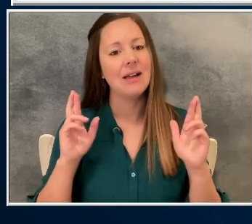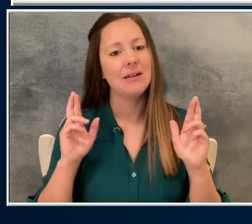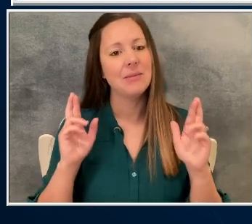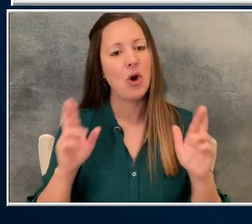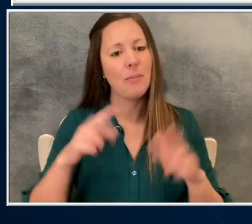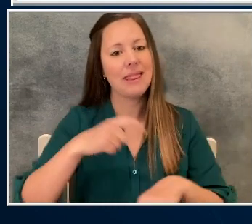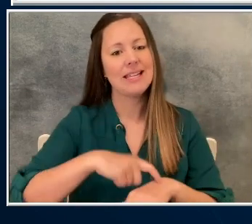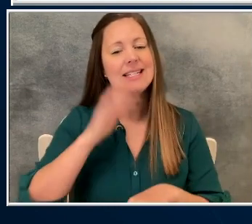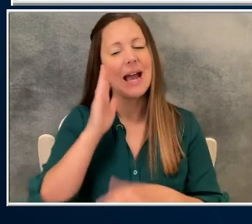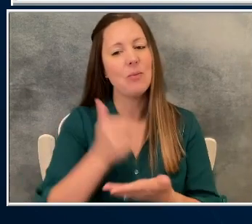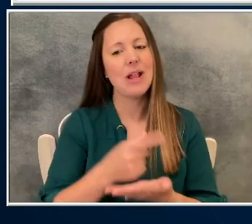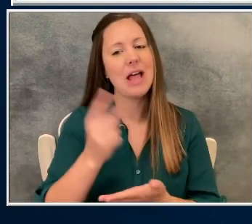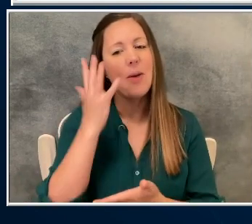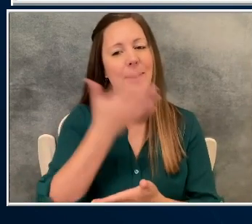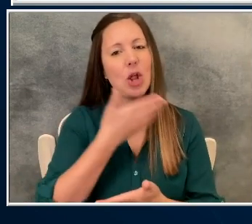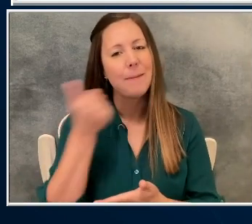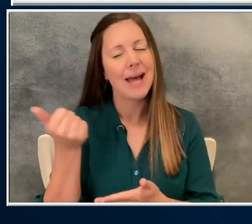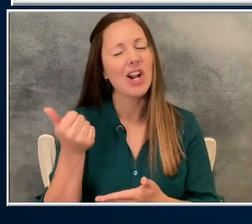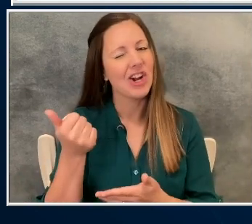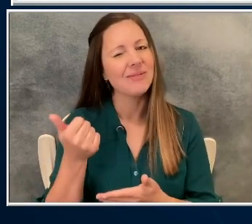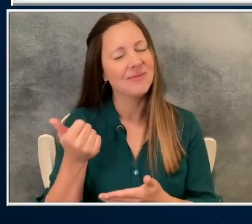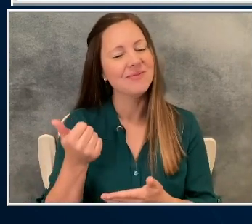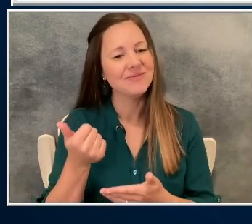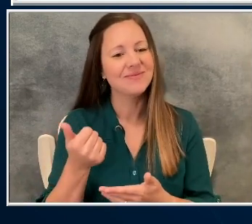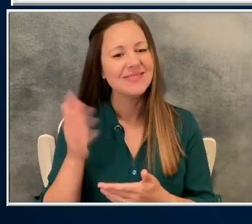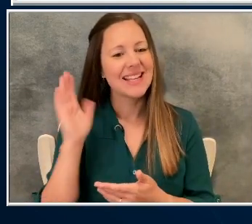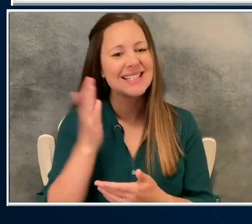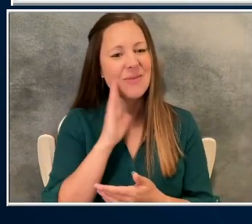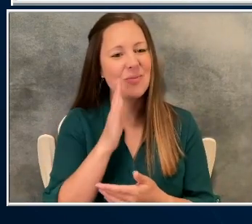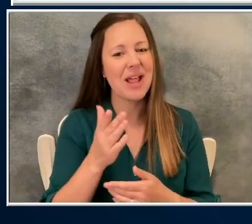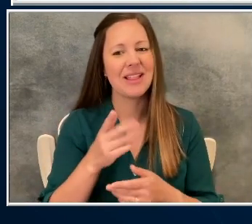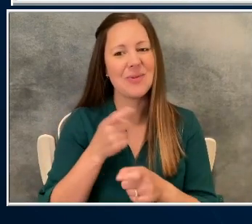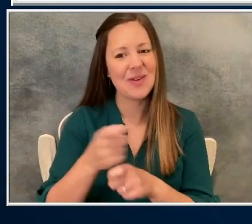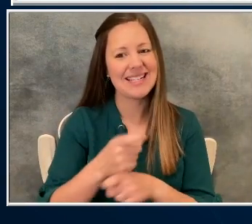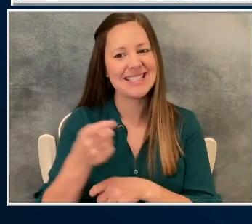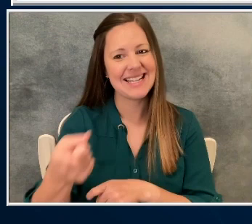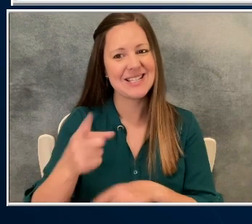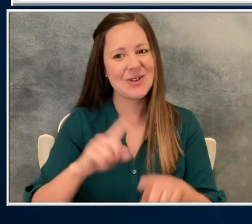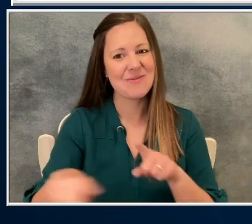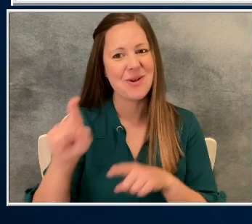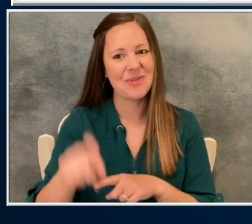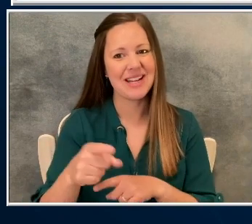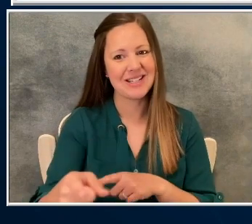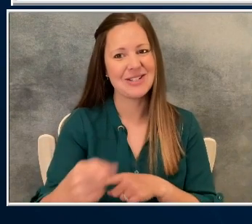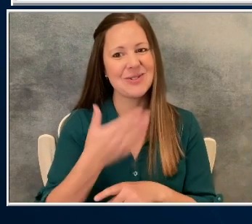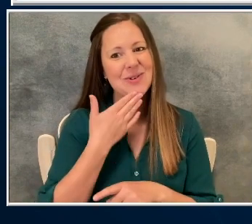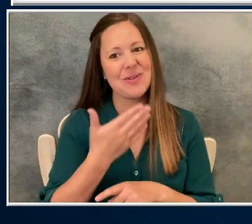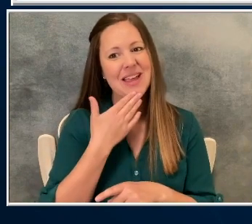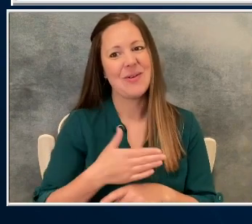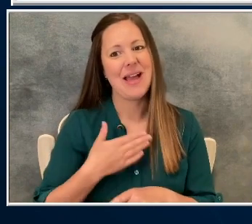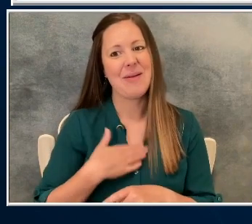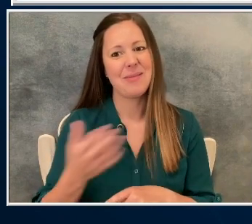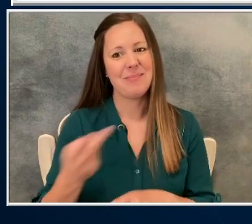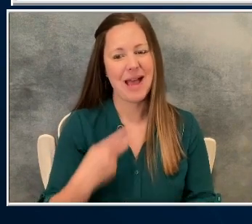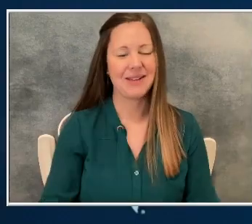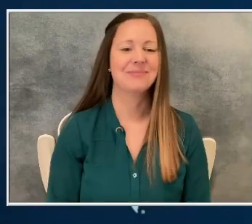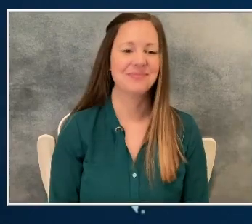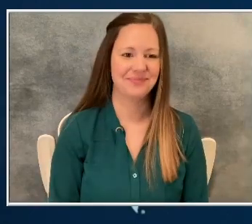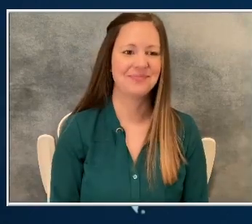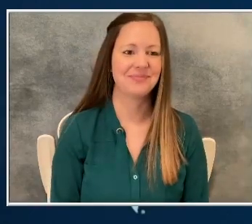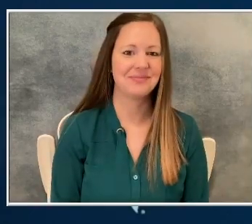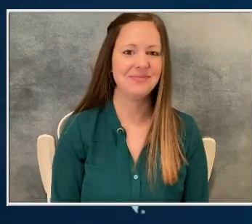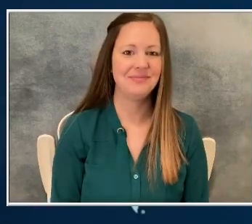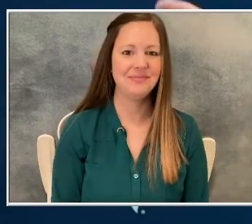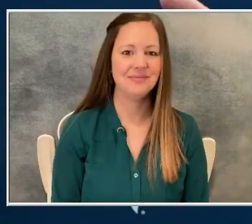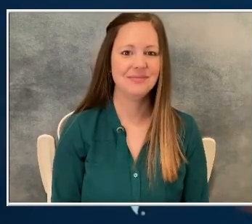like you already made some excellent improvement. We tease you, but we need you right here. So thank you. We're glad you're back today, man. Always happy to help. And then to all of our